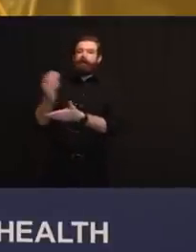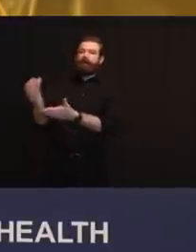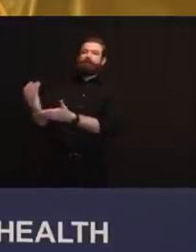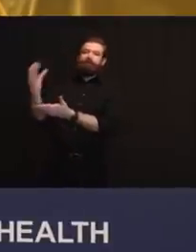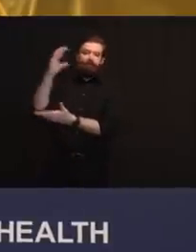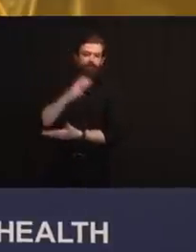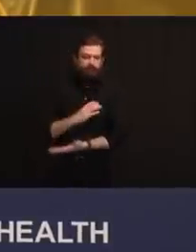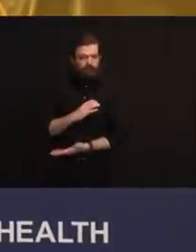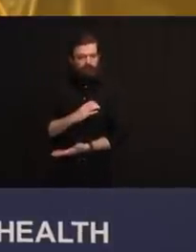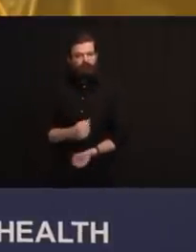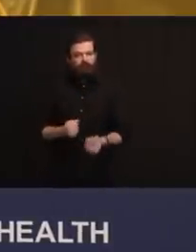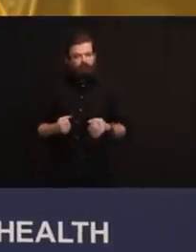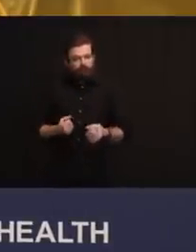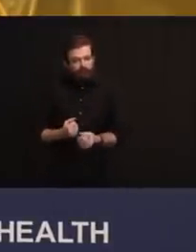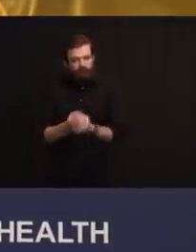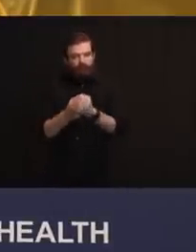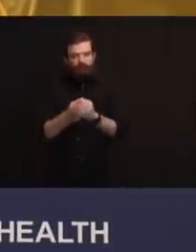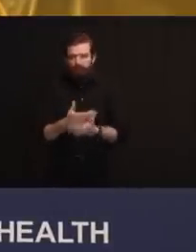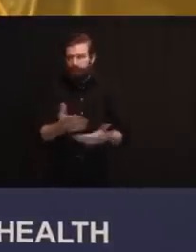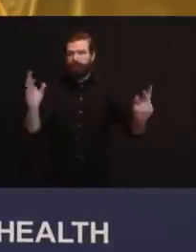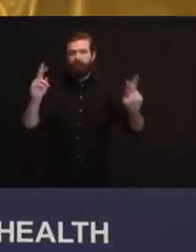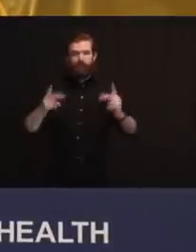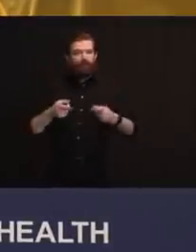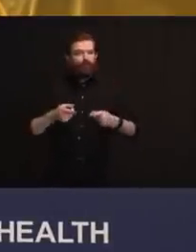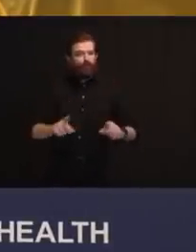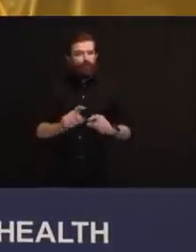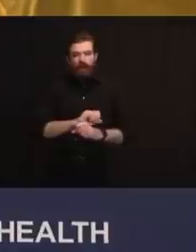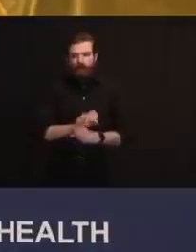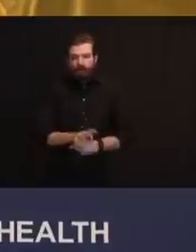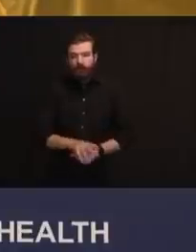again, I think the number's 3 to 4 trillion, and